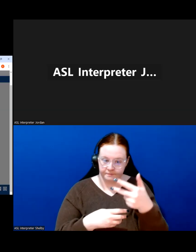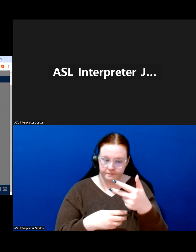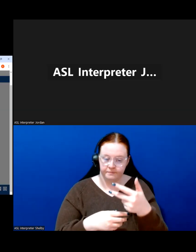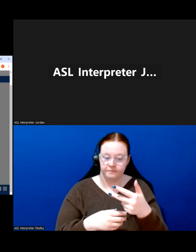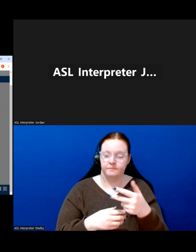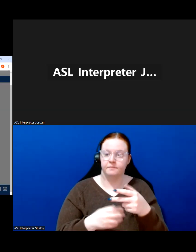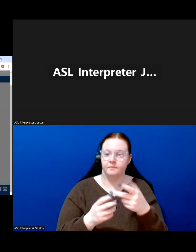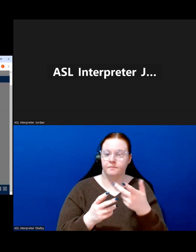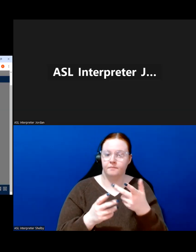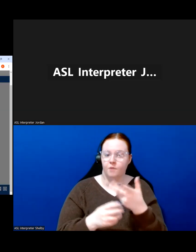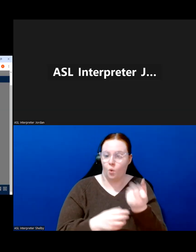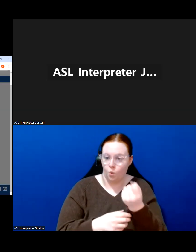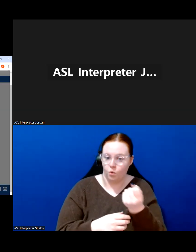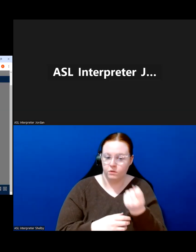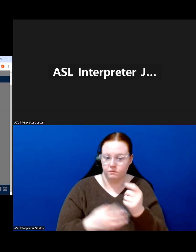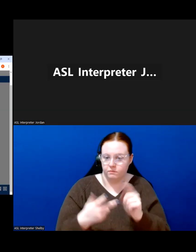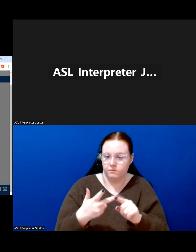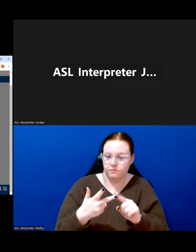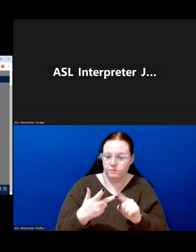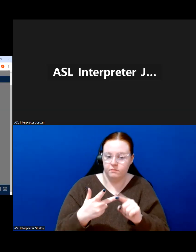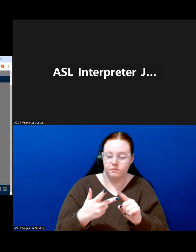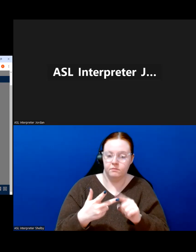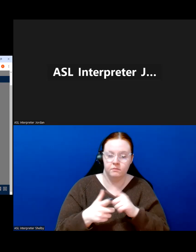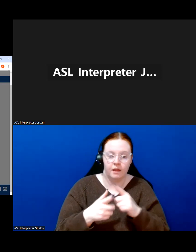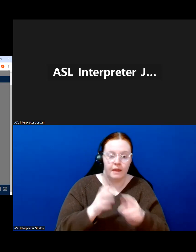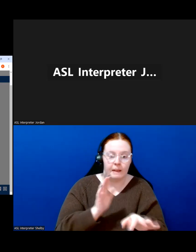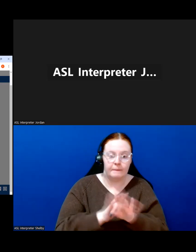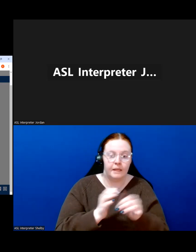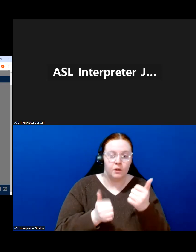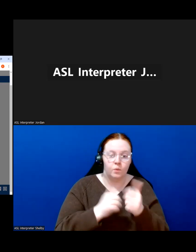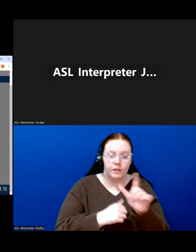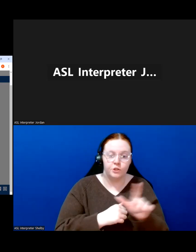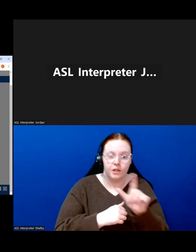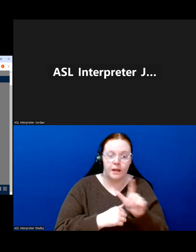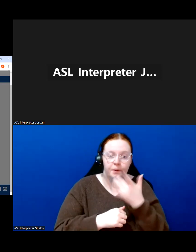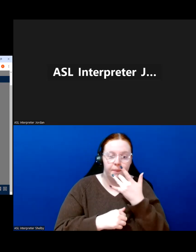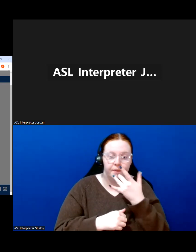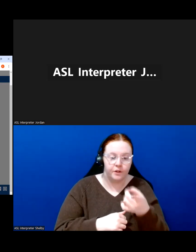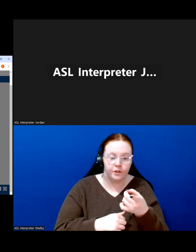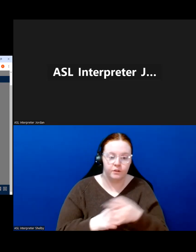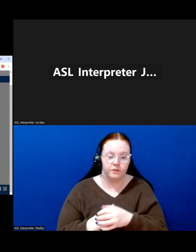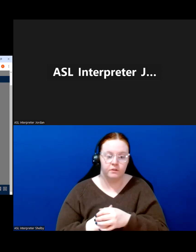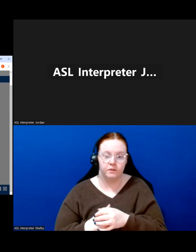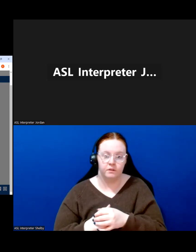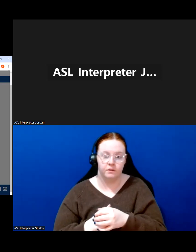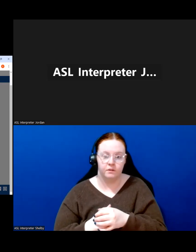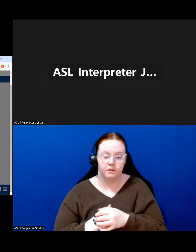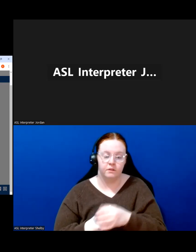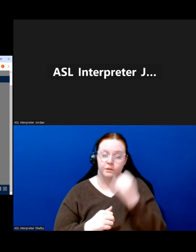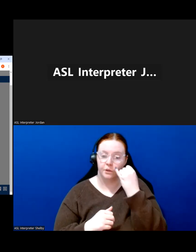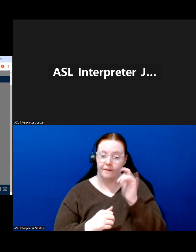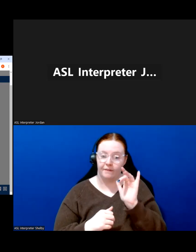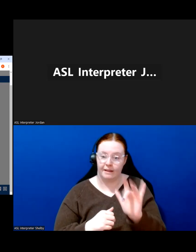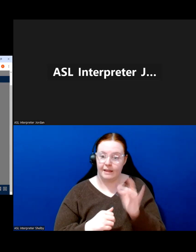holds, and I'd get it sent to the Corner Brook Public Library. So if I place this hold,